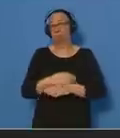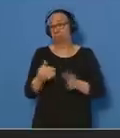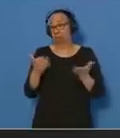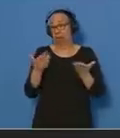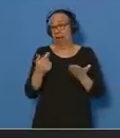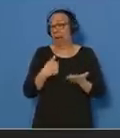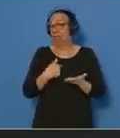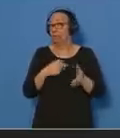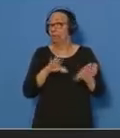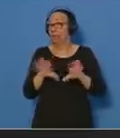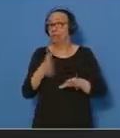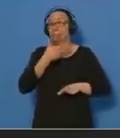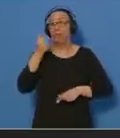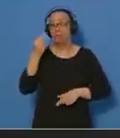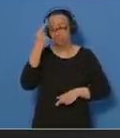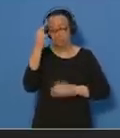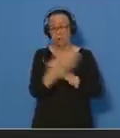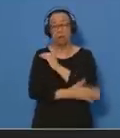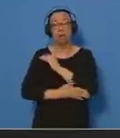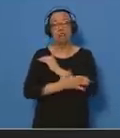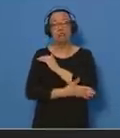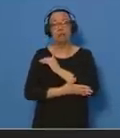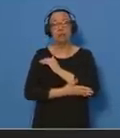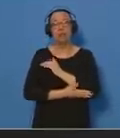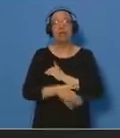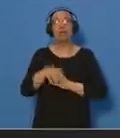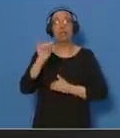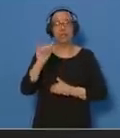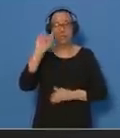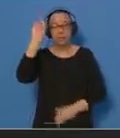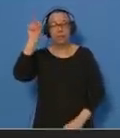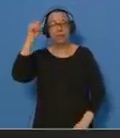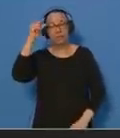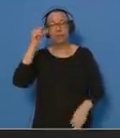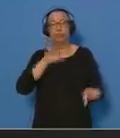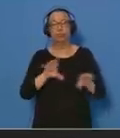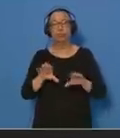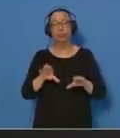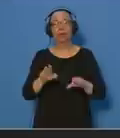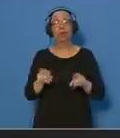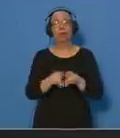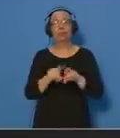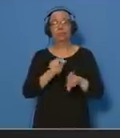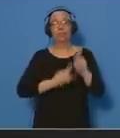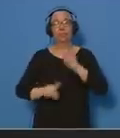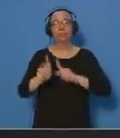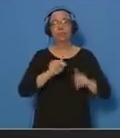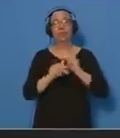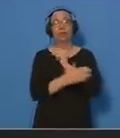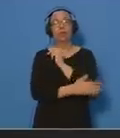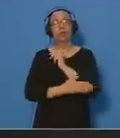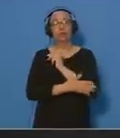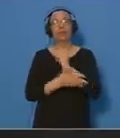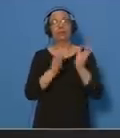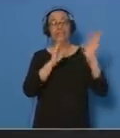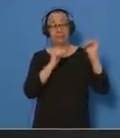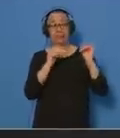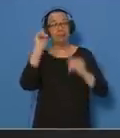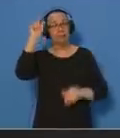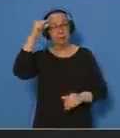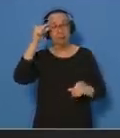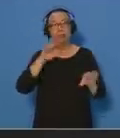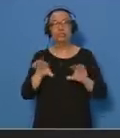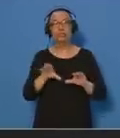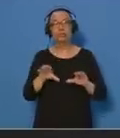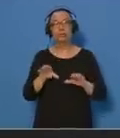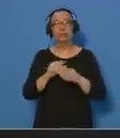of saving lives in this country, and that is what the government will do, and I think that's what the people of this country expect the government to do. Okay. I'm